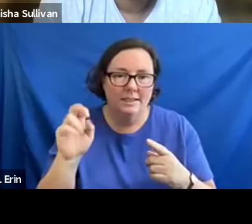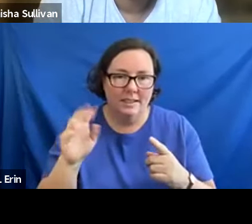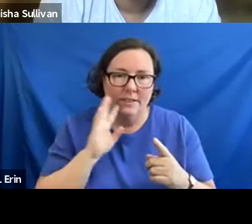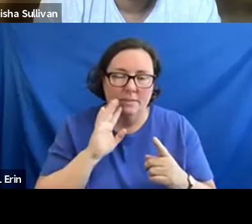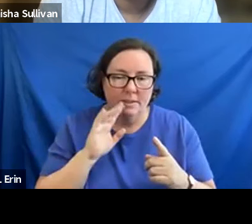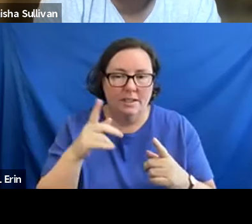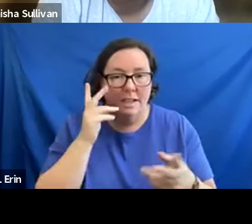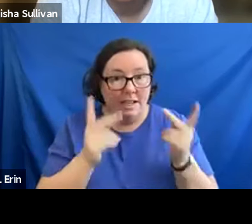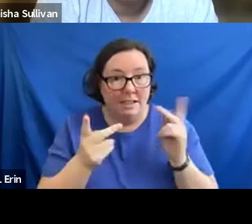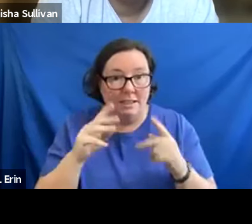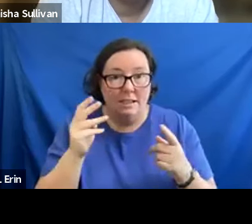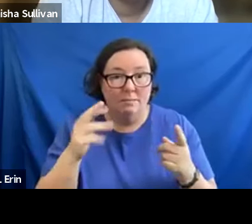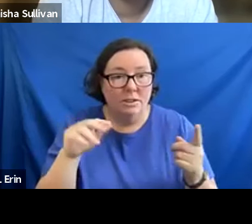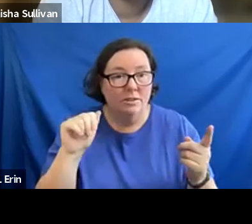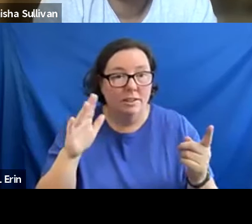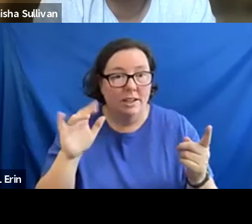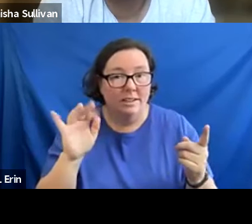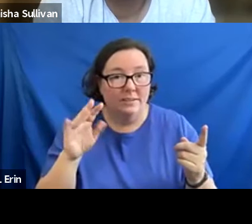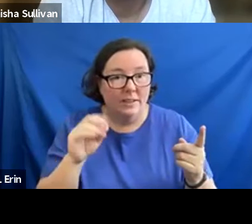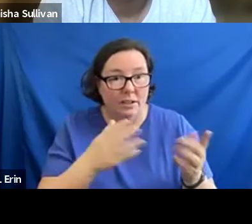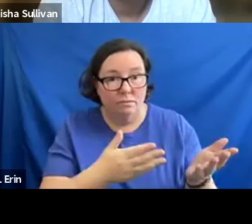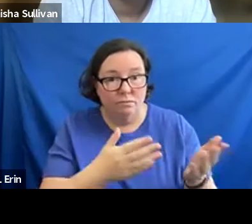I see Mr. Acevedo.